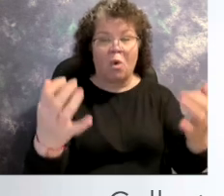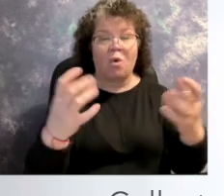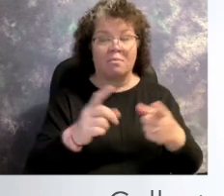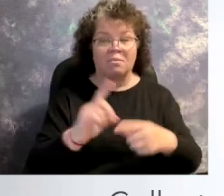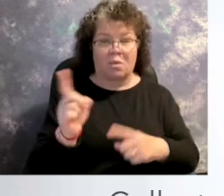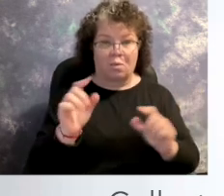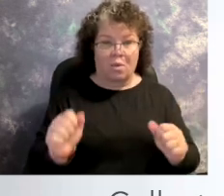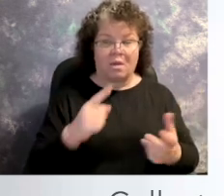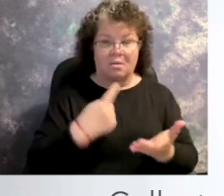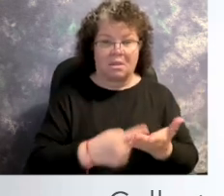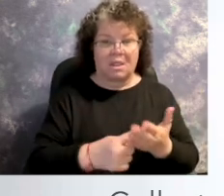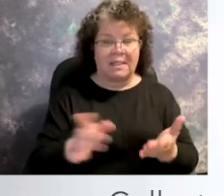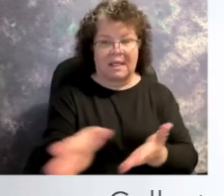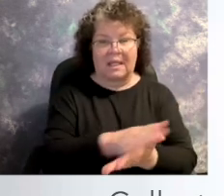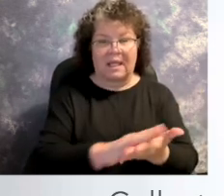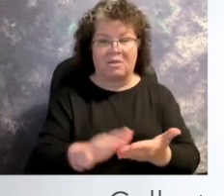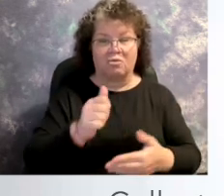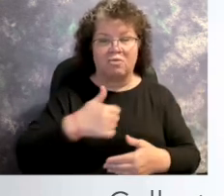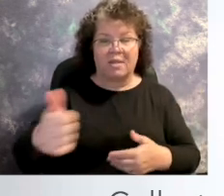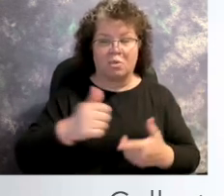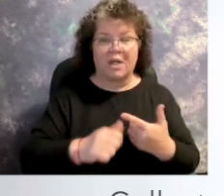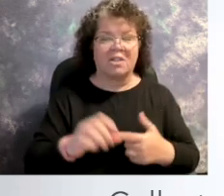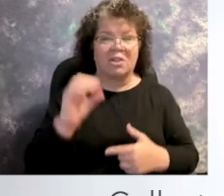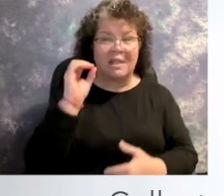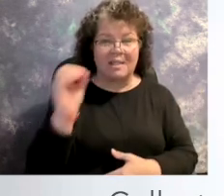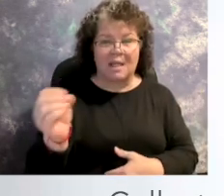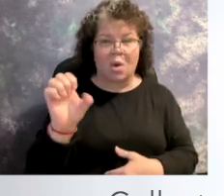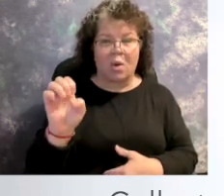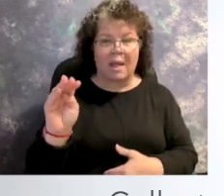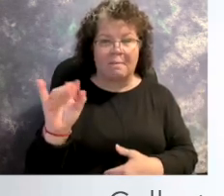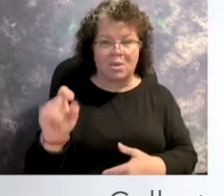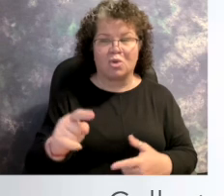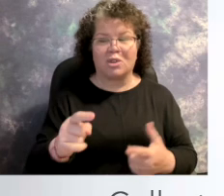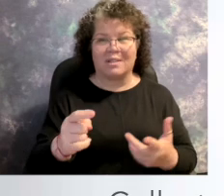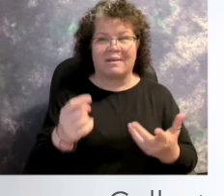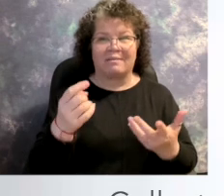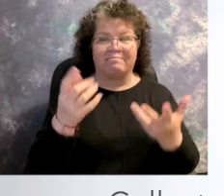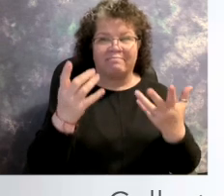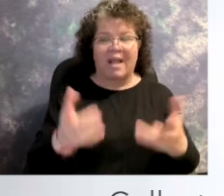be reaching out to all communities, micro communities, as mentioned by one of our